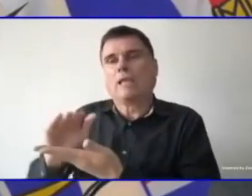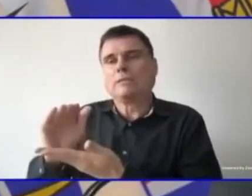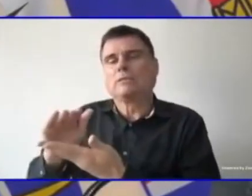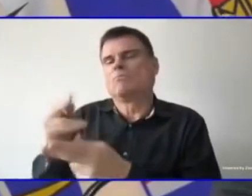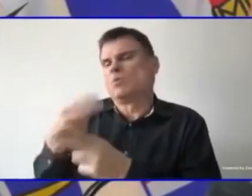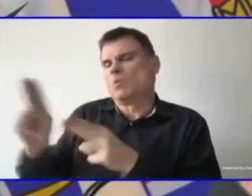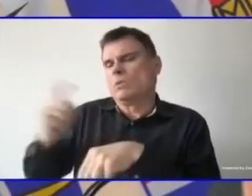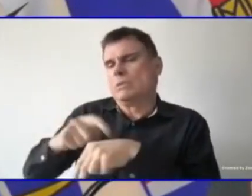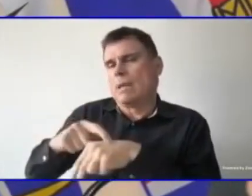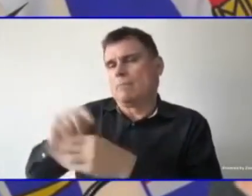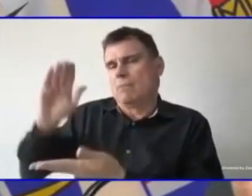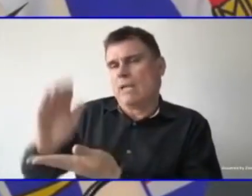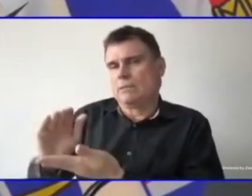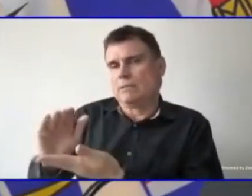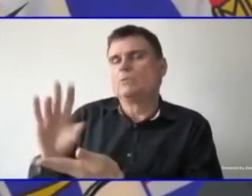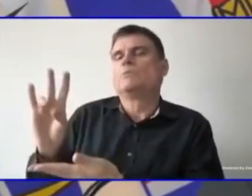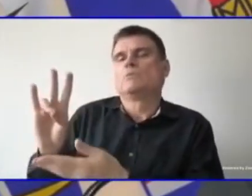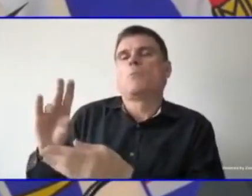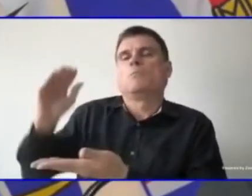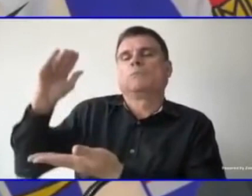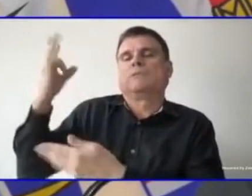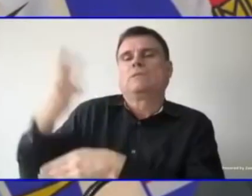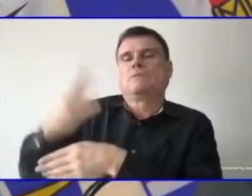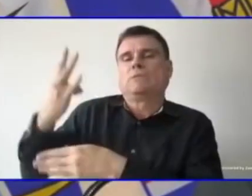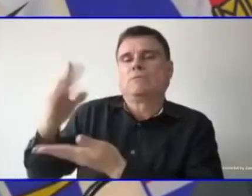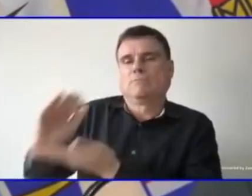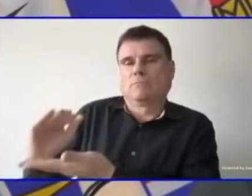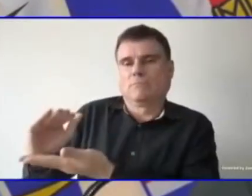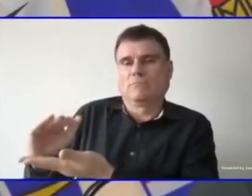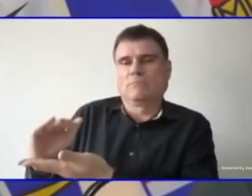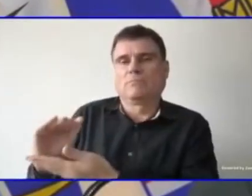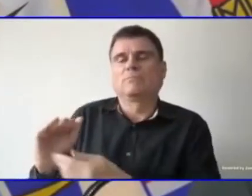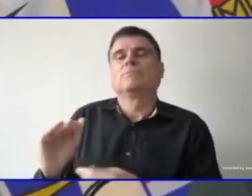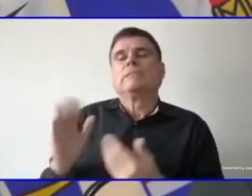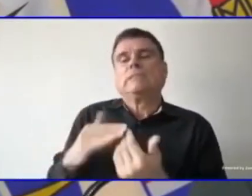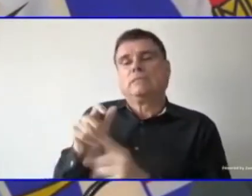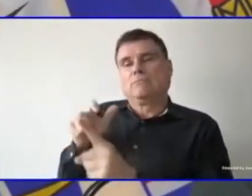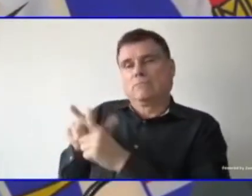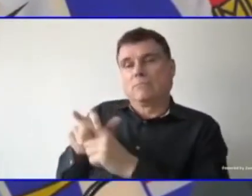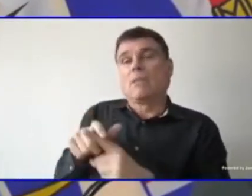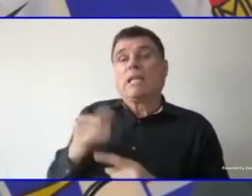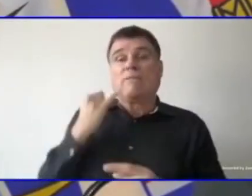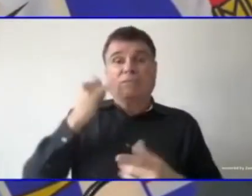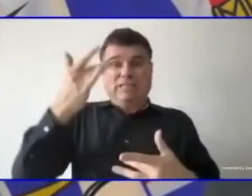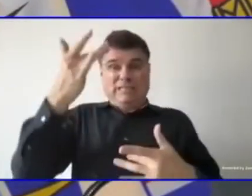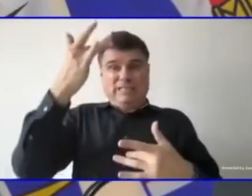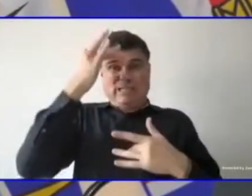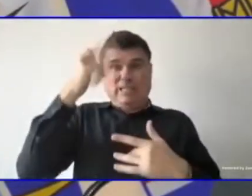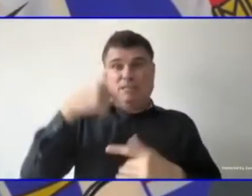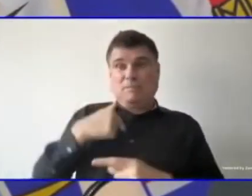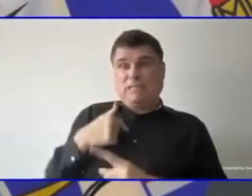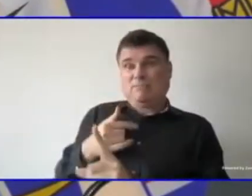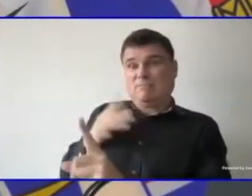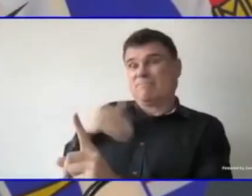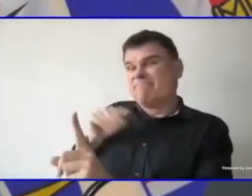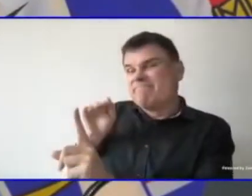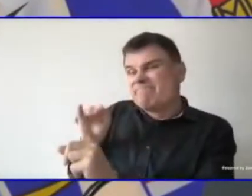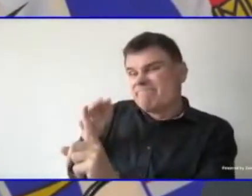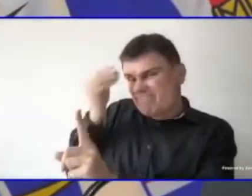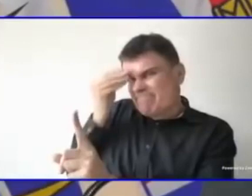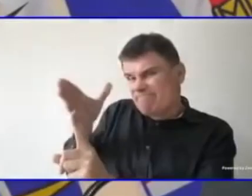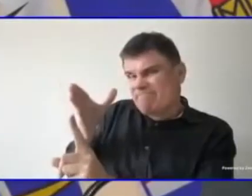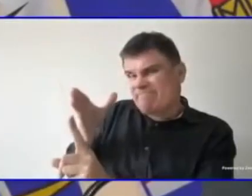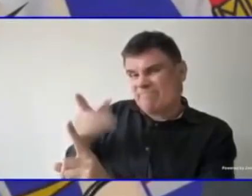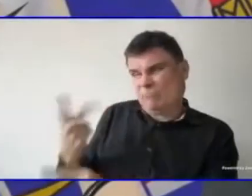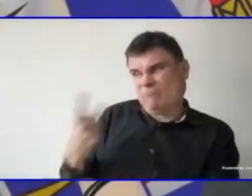in close proximity without wearing masks, and they need to monitor for 14 days to check for symptoms